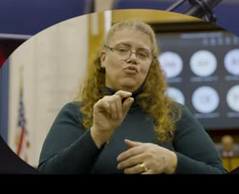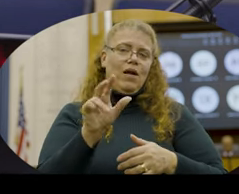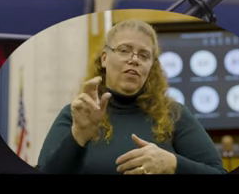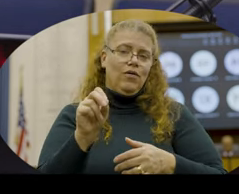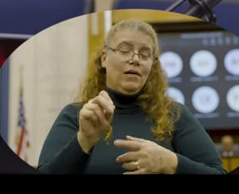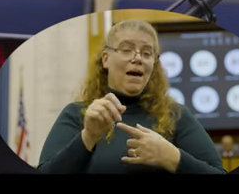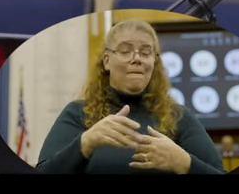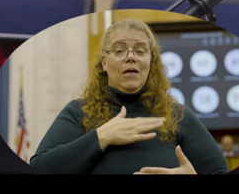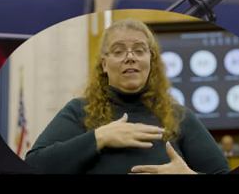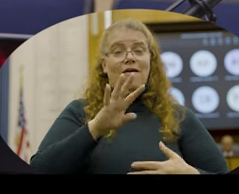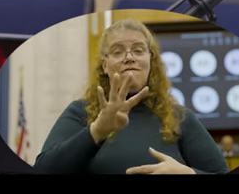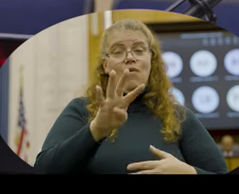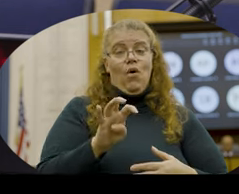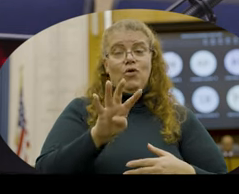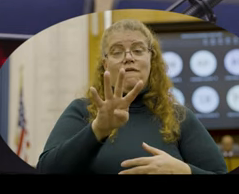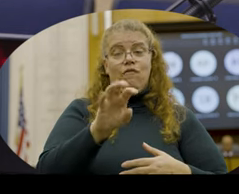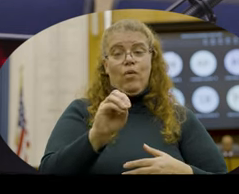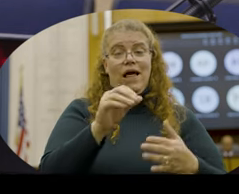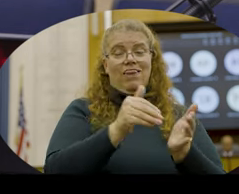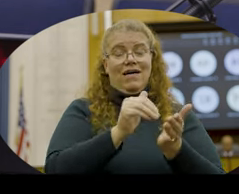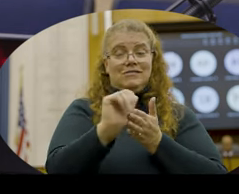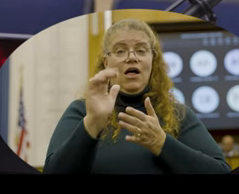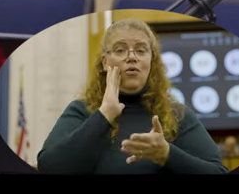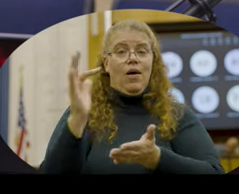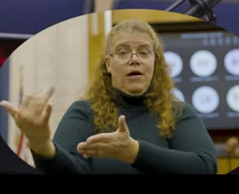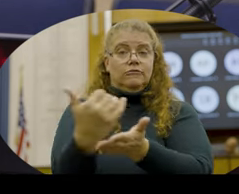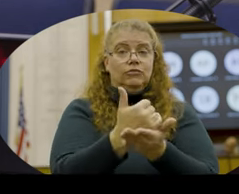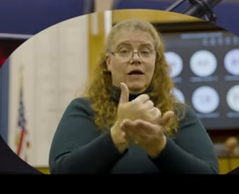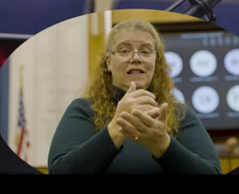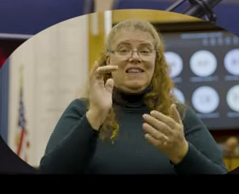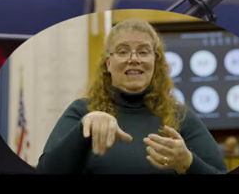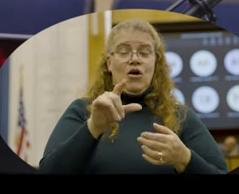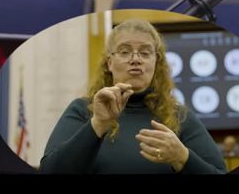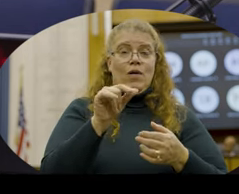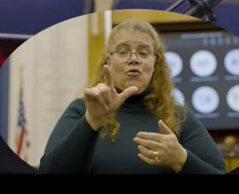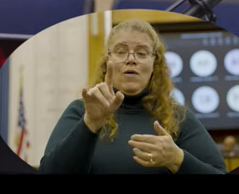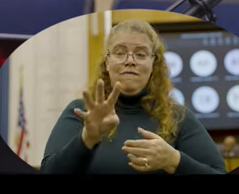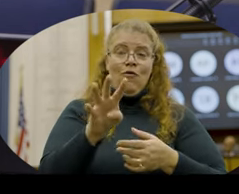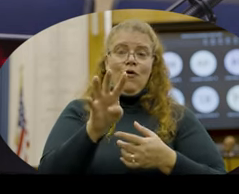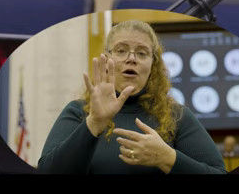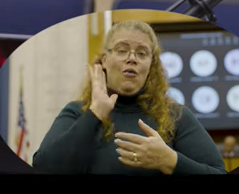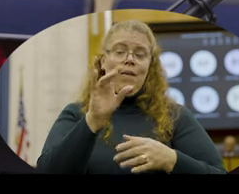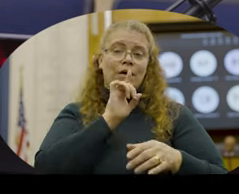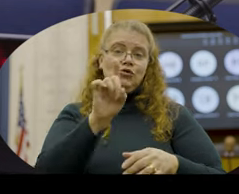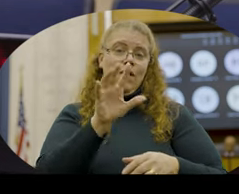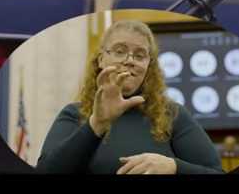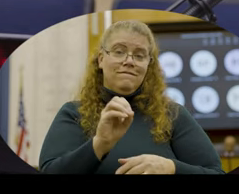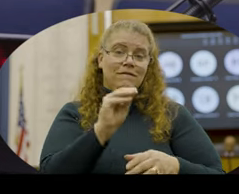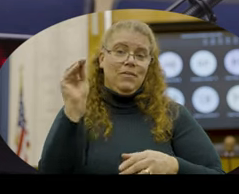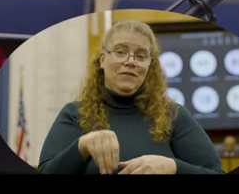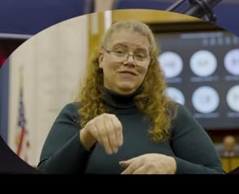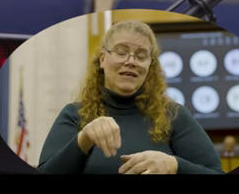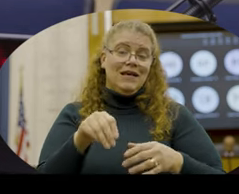funded by the micro grants. Of the participating teens, 99% said they found an adult they listened to